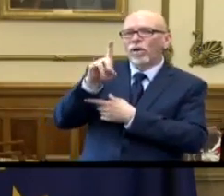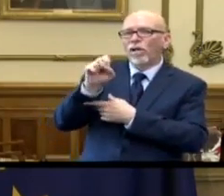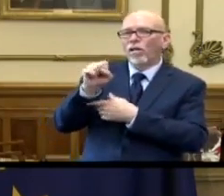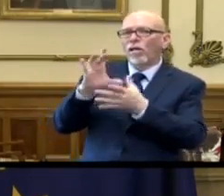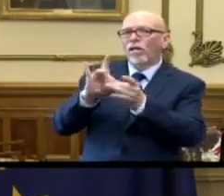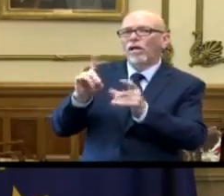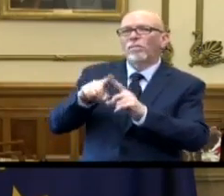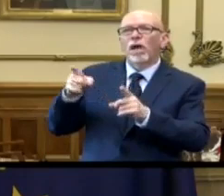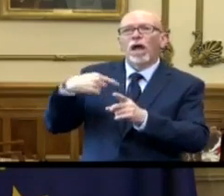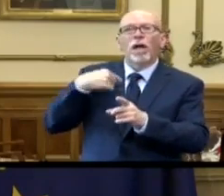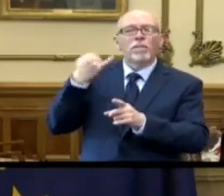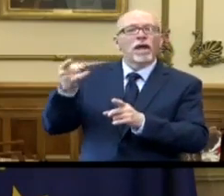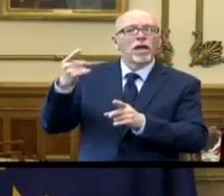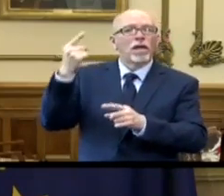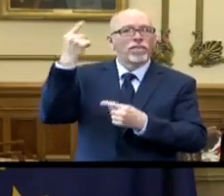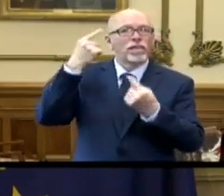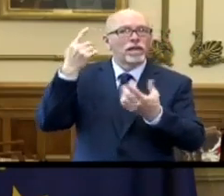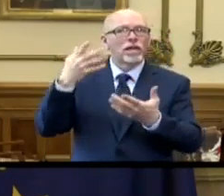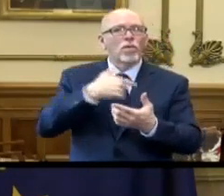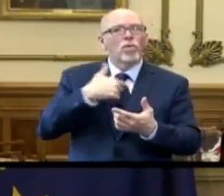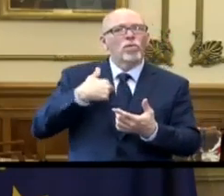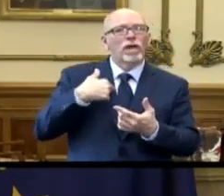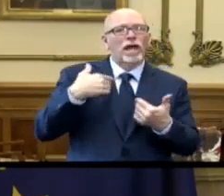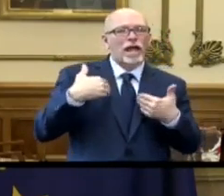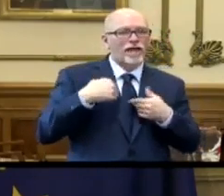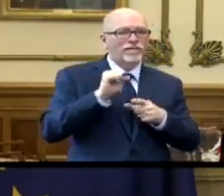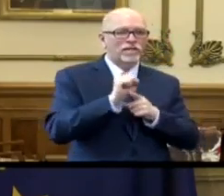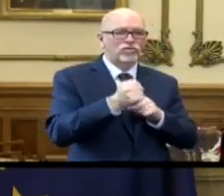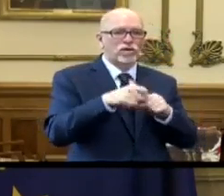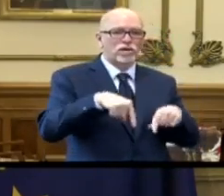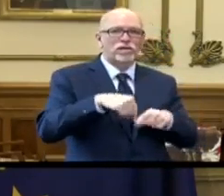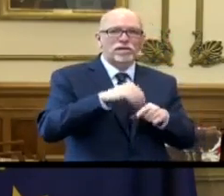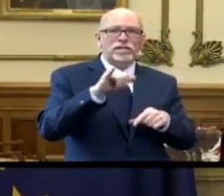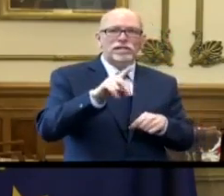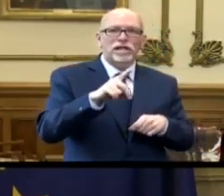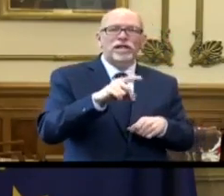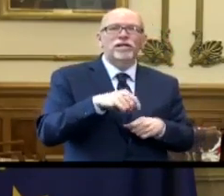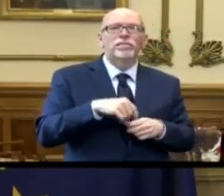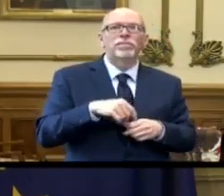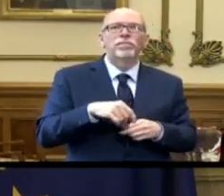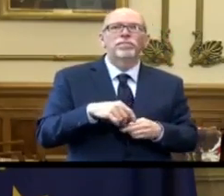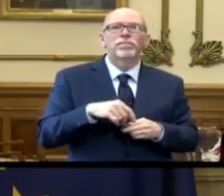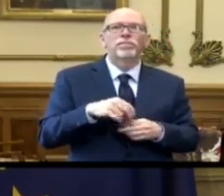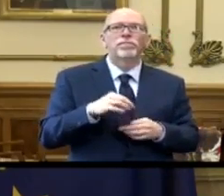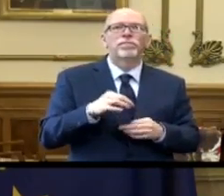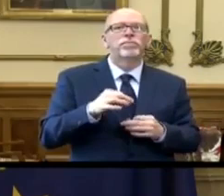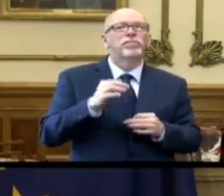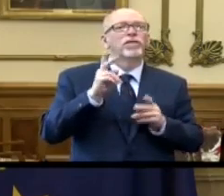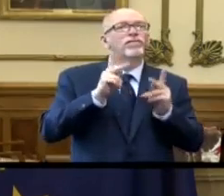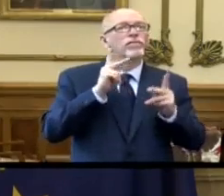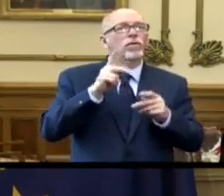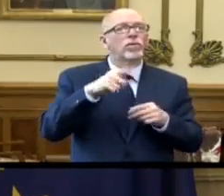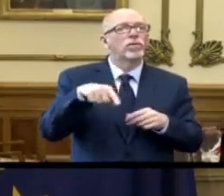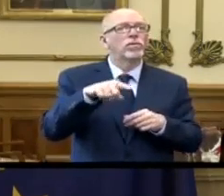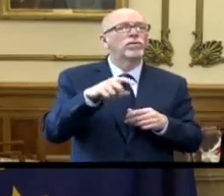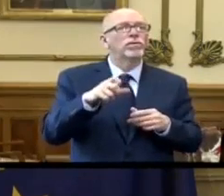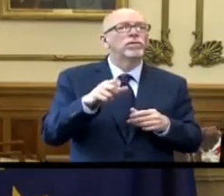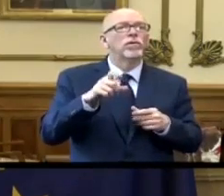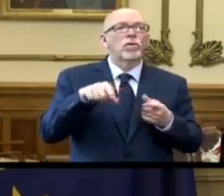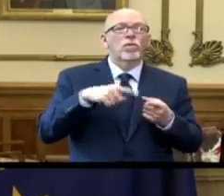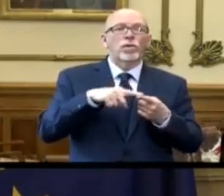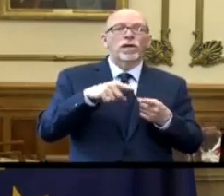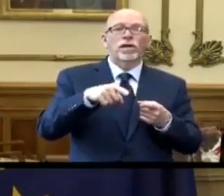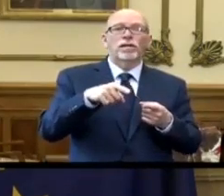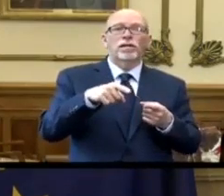probably what she's thinking about as well. We have a situation here in the state of Indiana where folks, you know, when